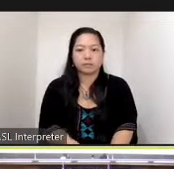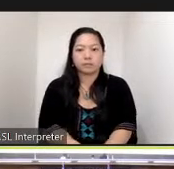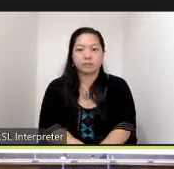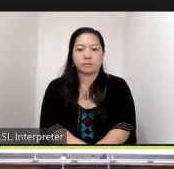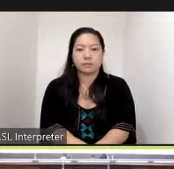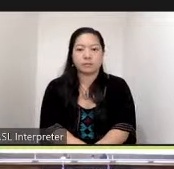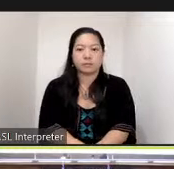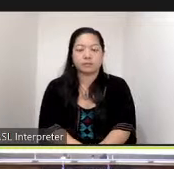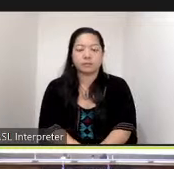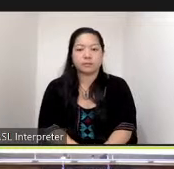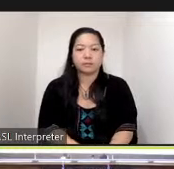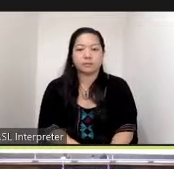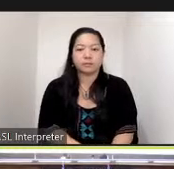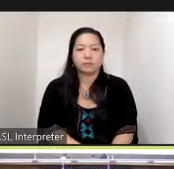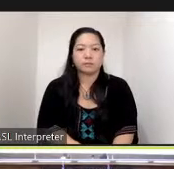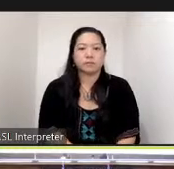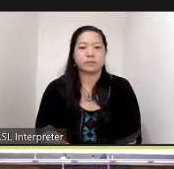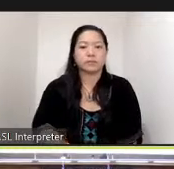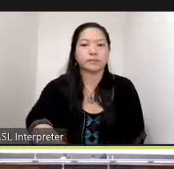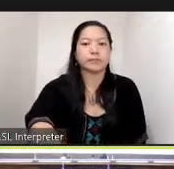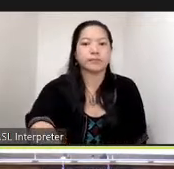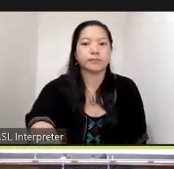Ready? Yes. Does this work?